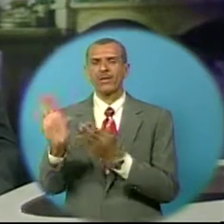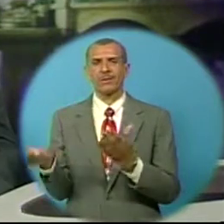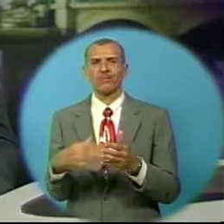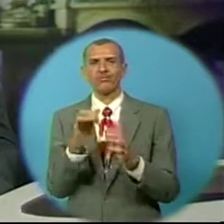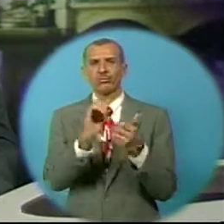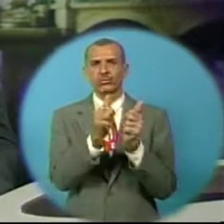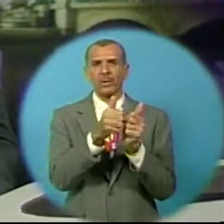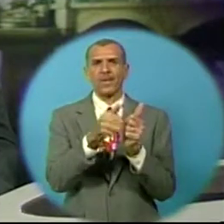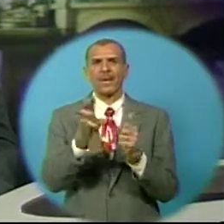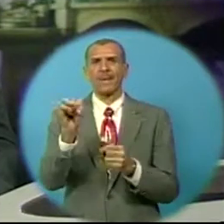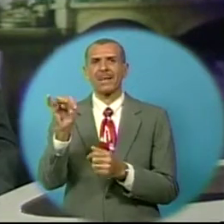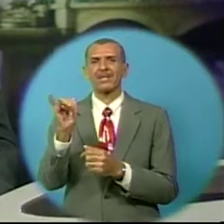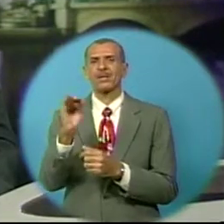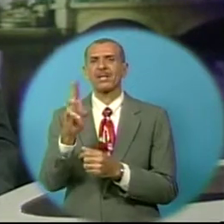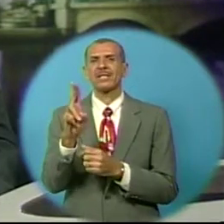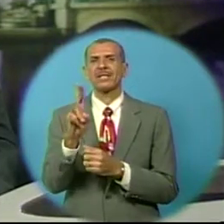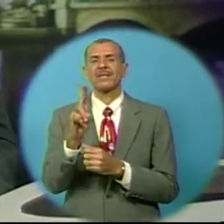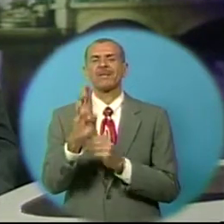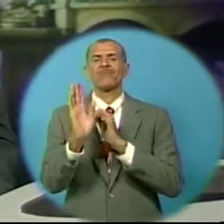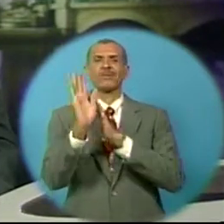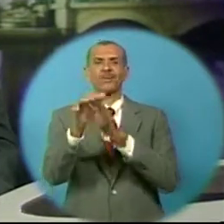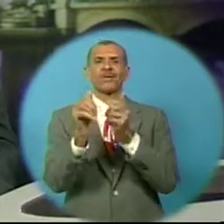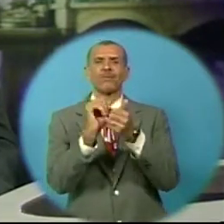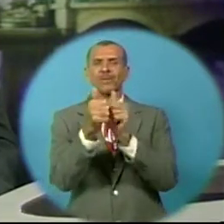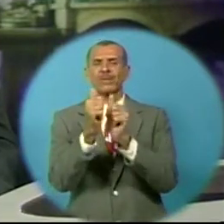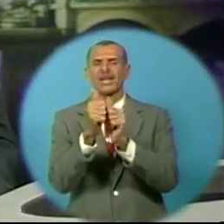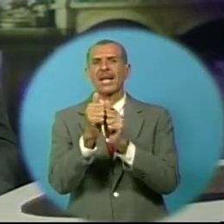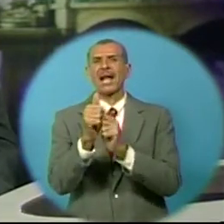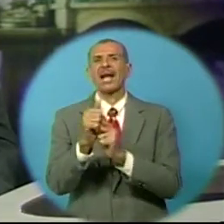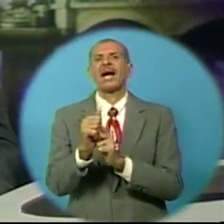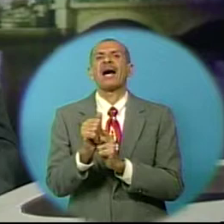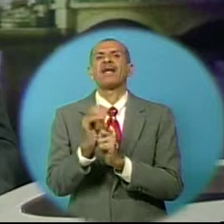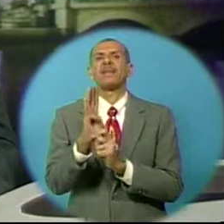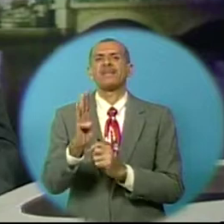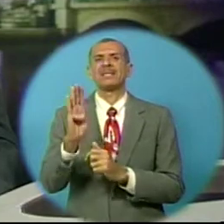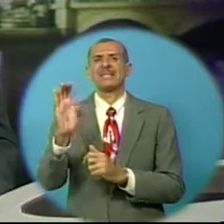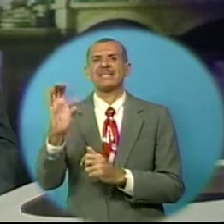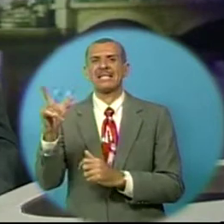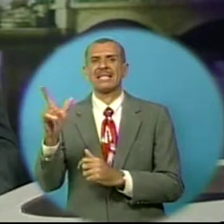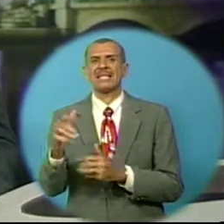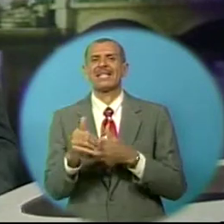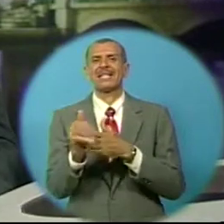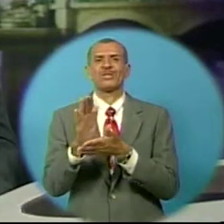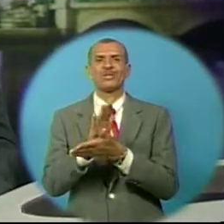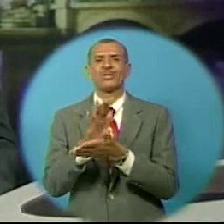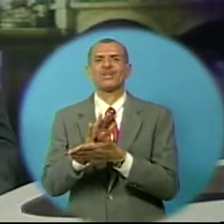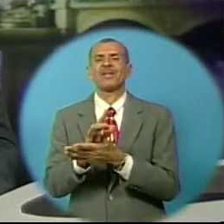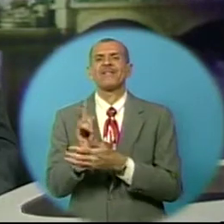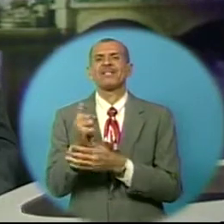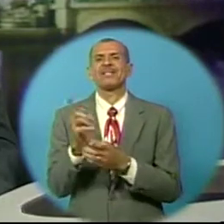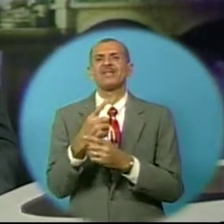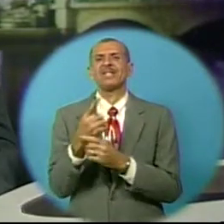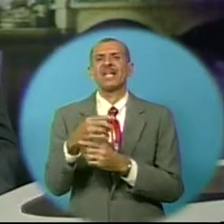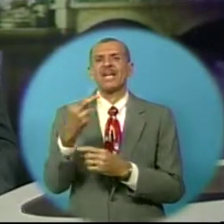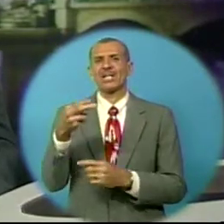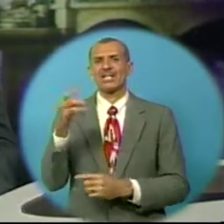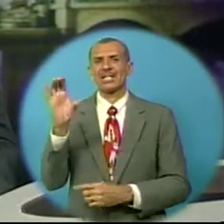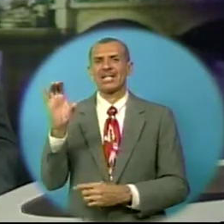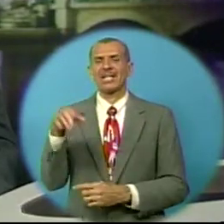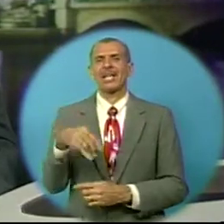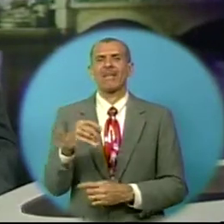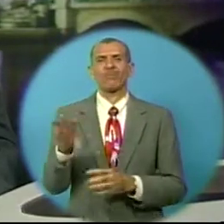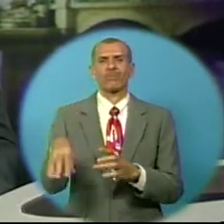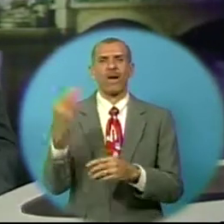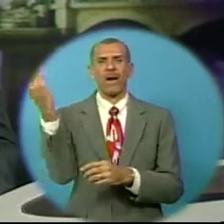Massey United Schools basketball knockout final at the Barbados Community College. The leading school's first division side, 8C, blew out